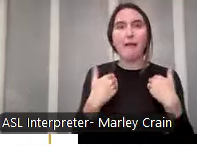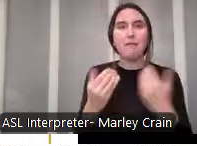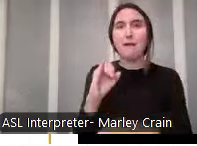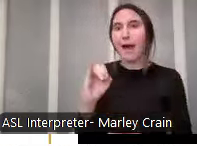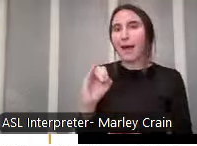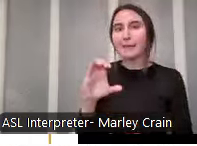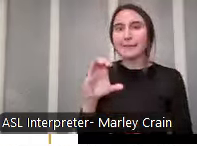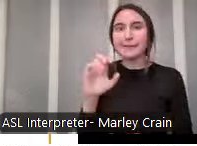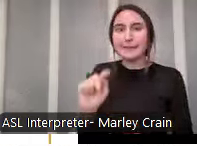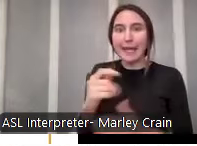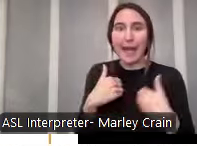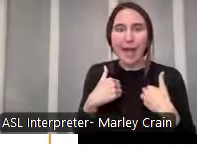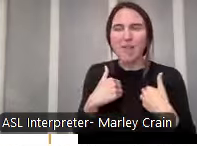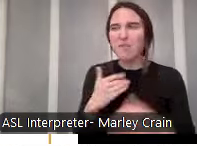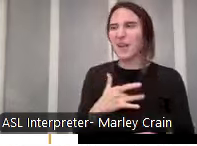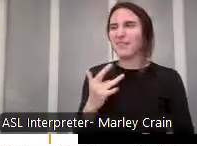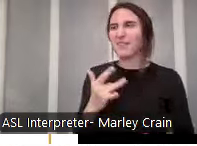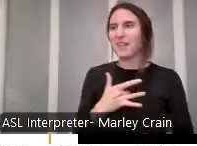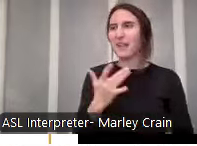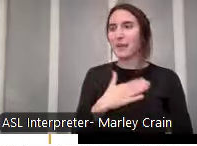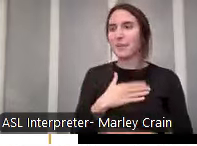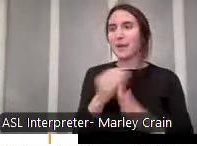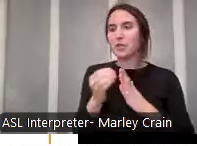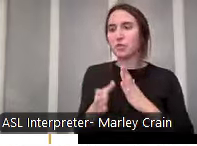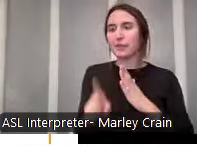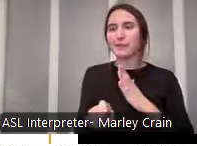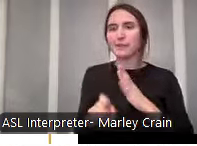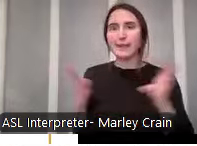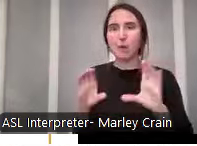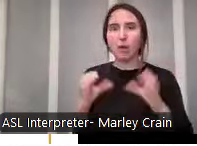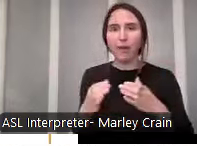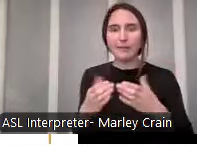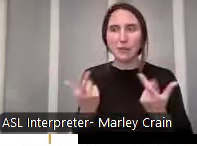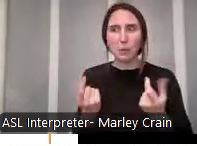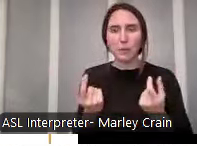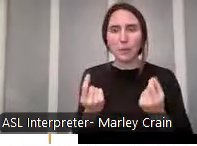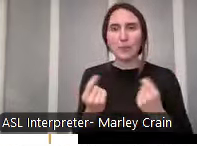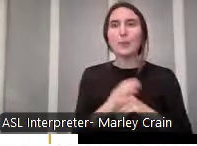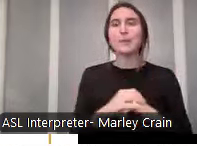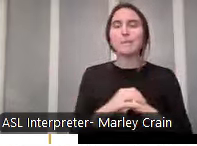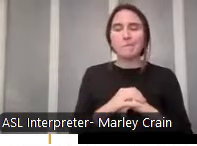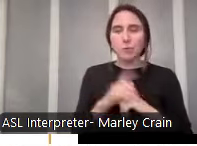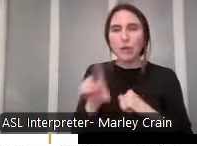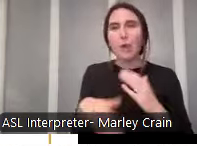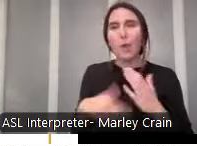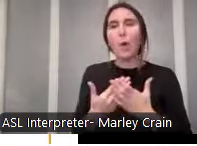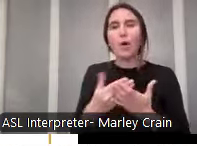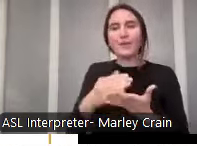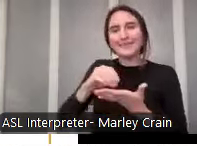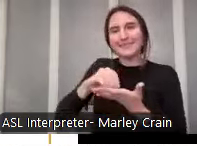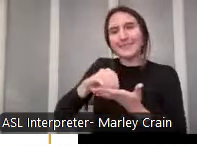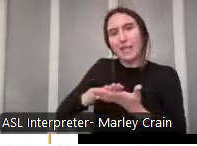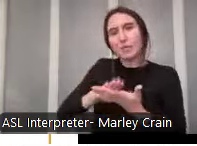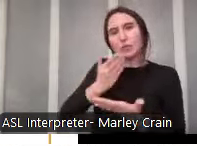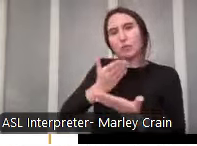class. First, you want to get all the documents and the proof of what supports the IEP change. You